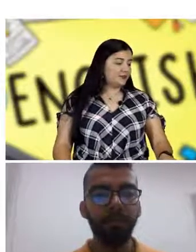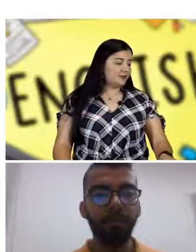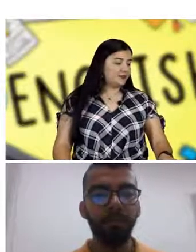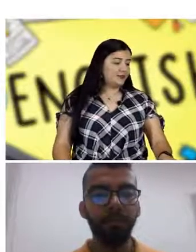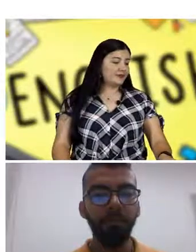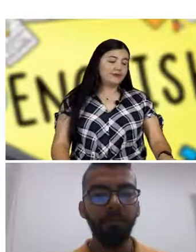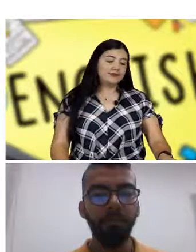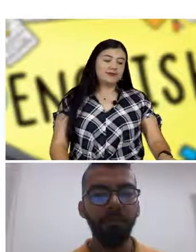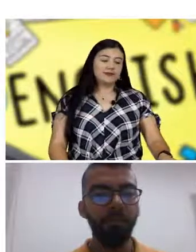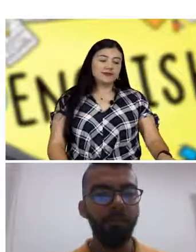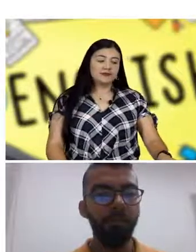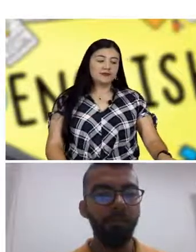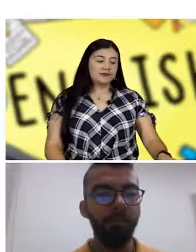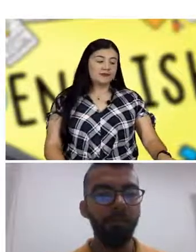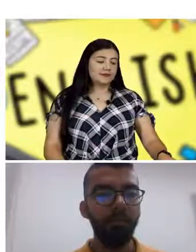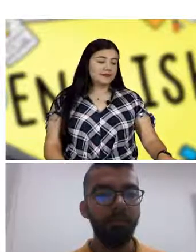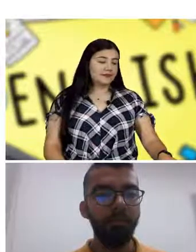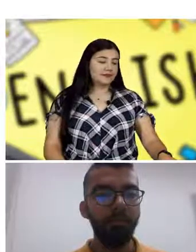Yeah.